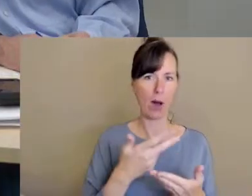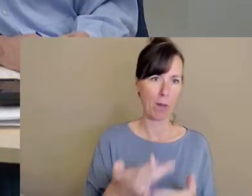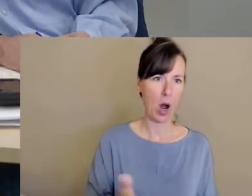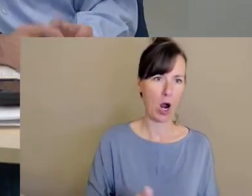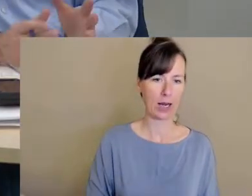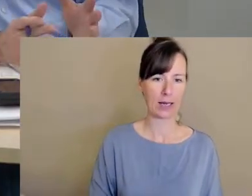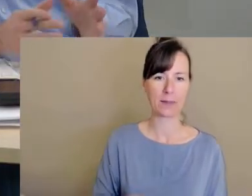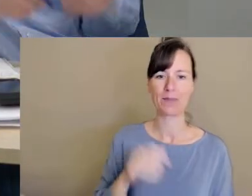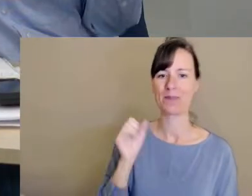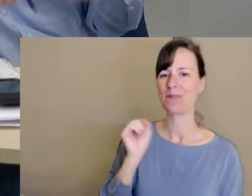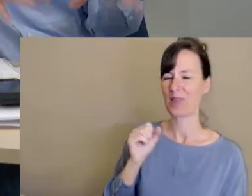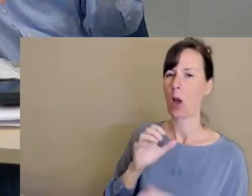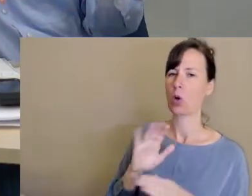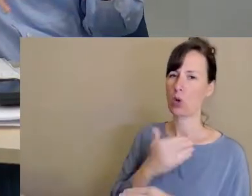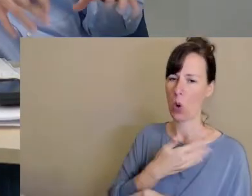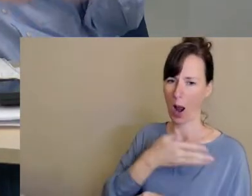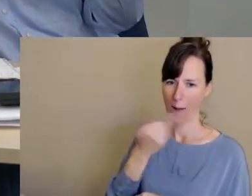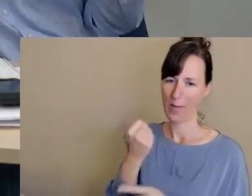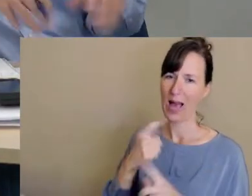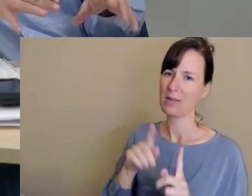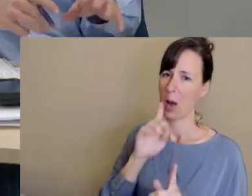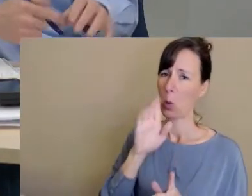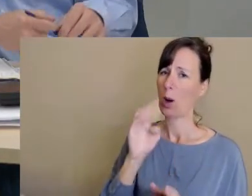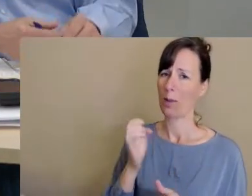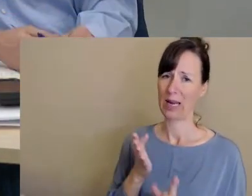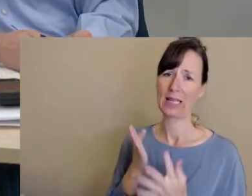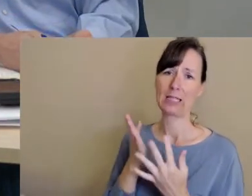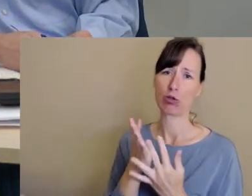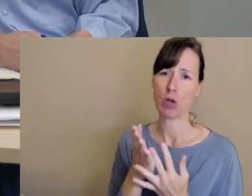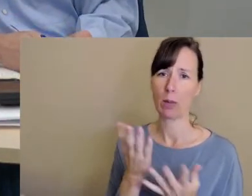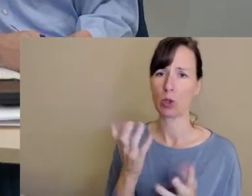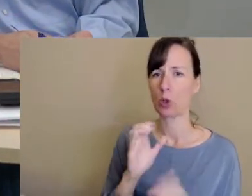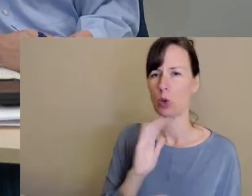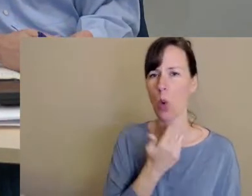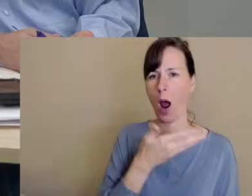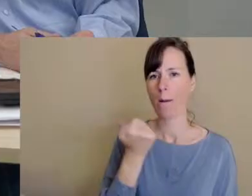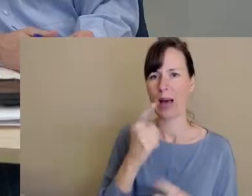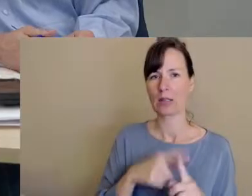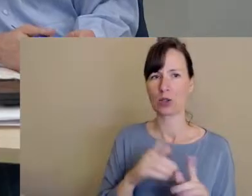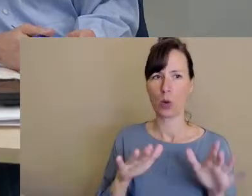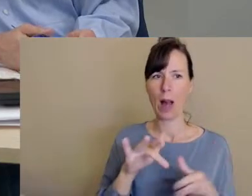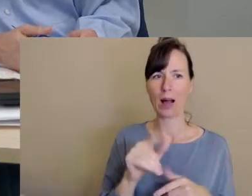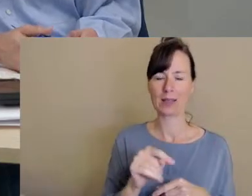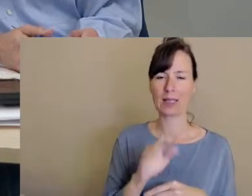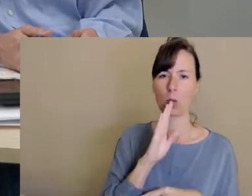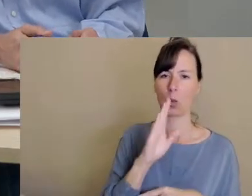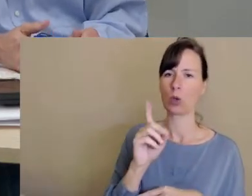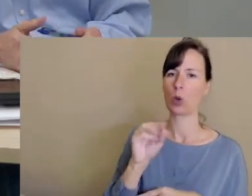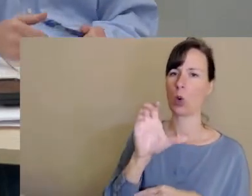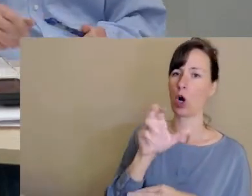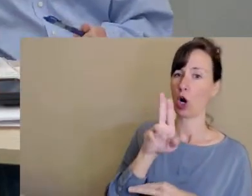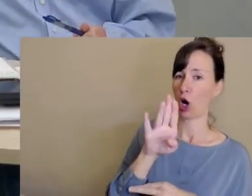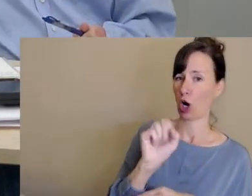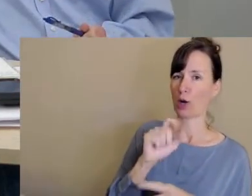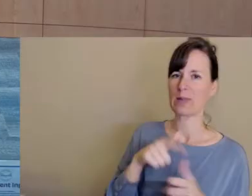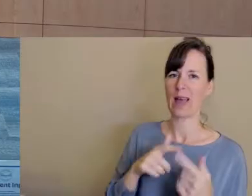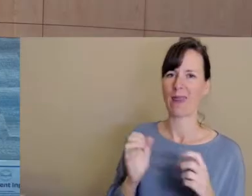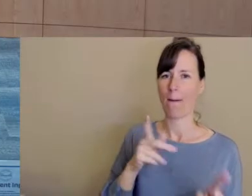that. Great. Because we're going to come in and do the curbs, and they'll be coming back and doing the asphalt. But thank you for the reminder on that.